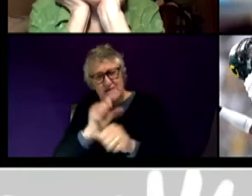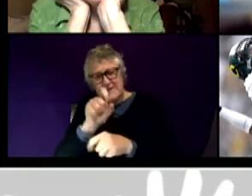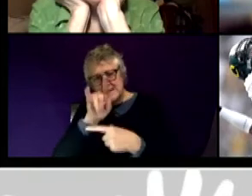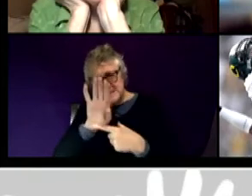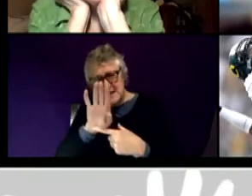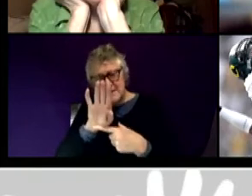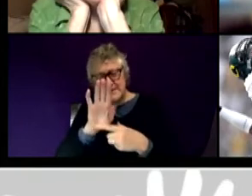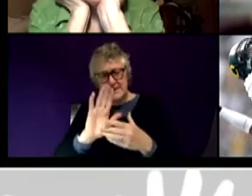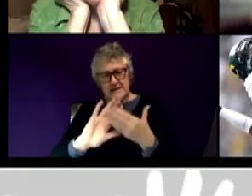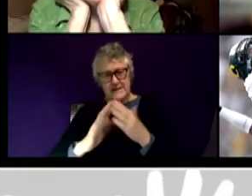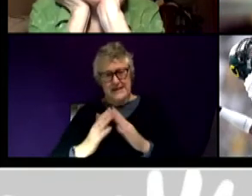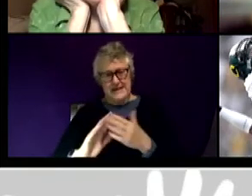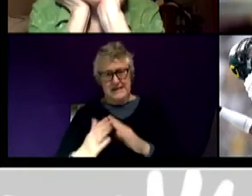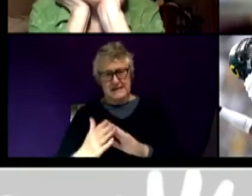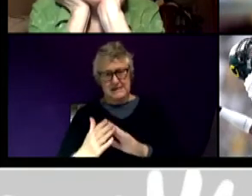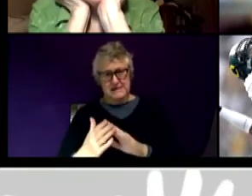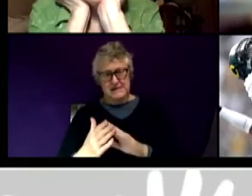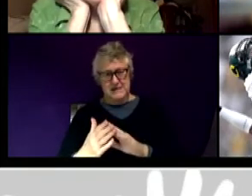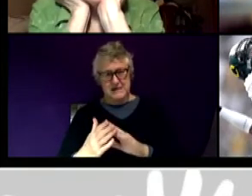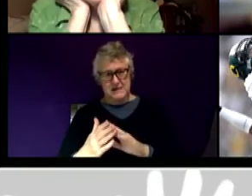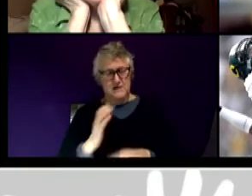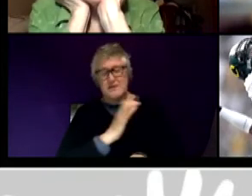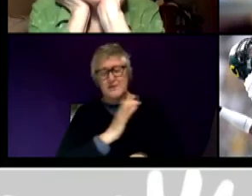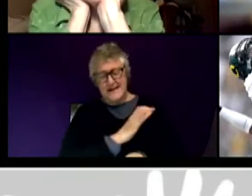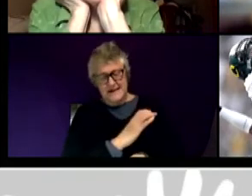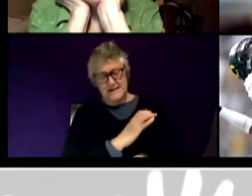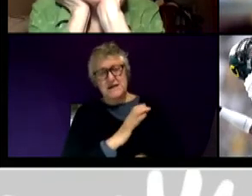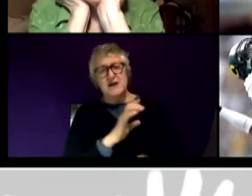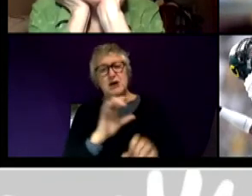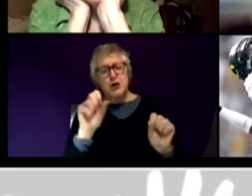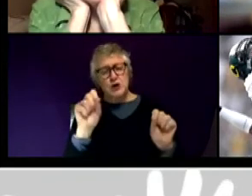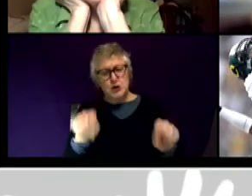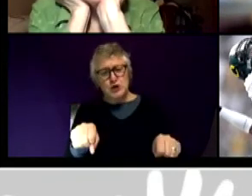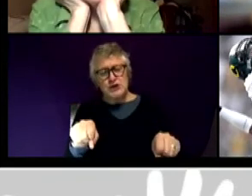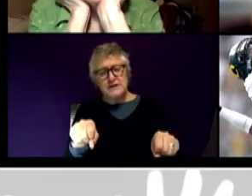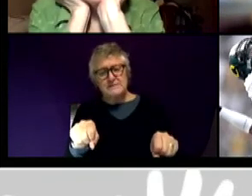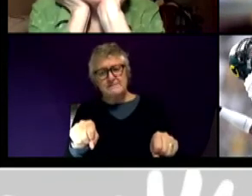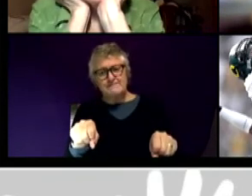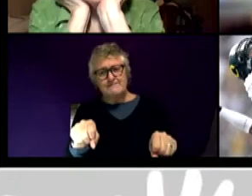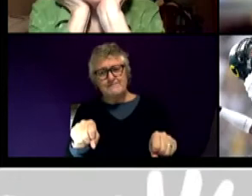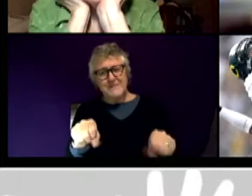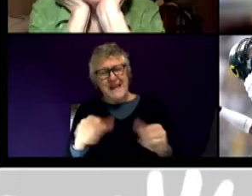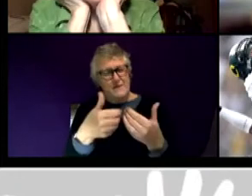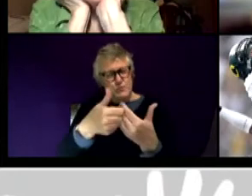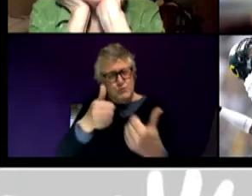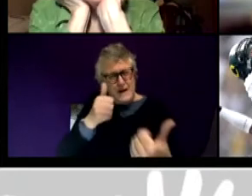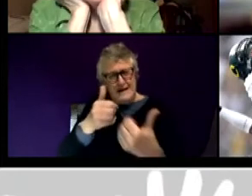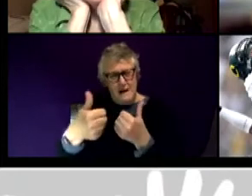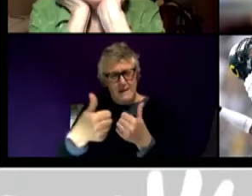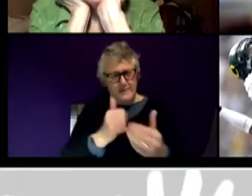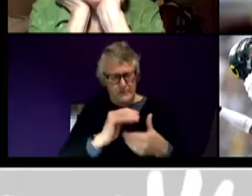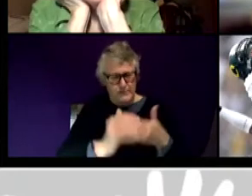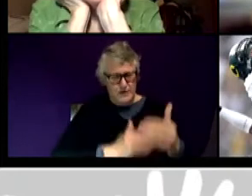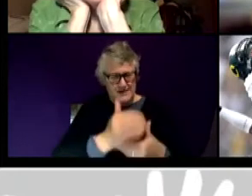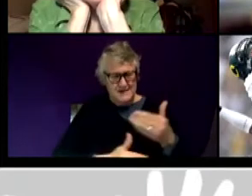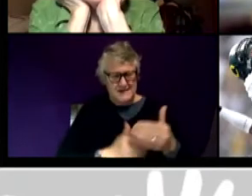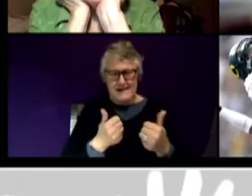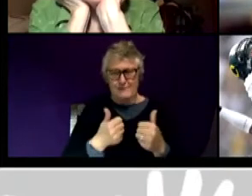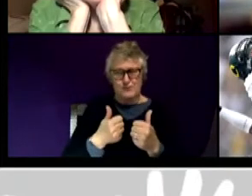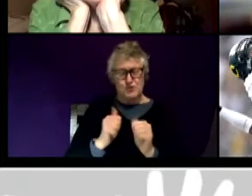so it is easily understandable. And I'm trying to do my part with looking at the stops